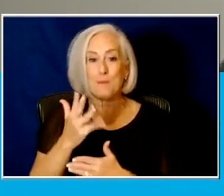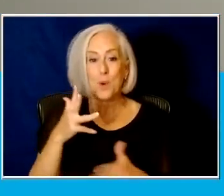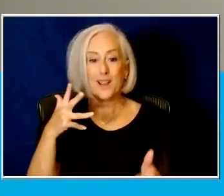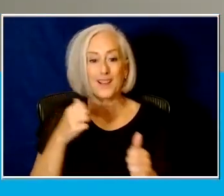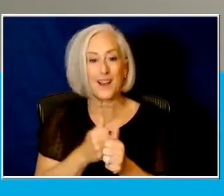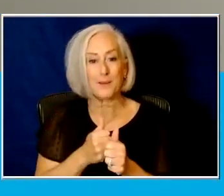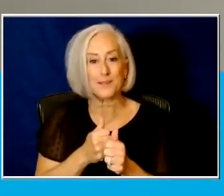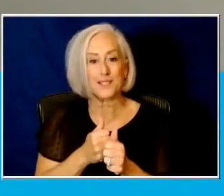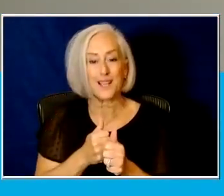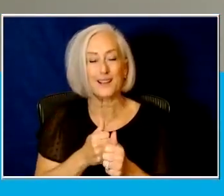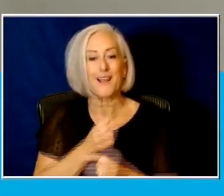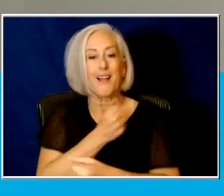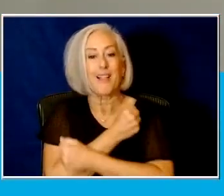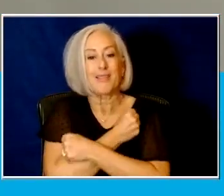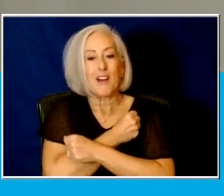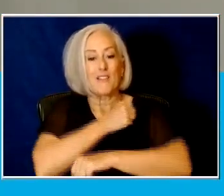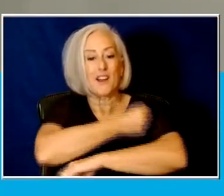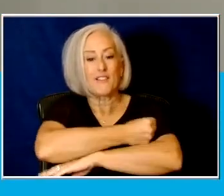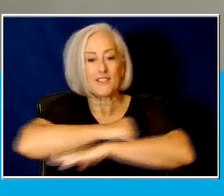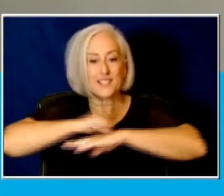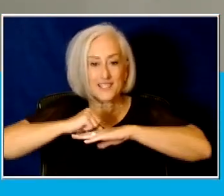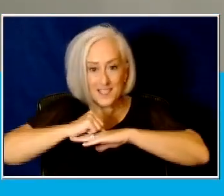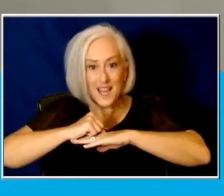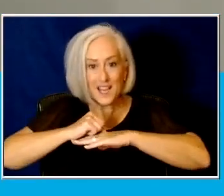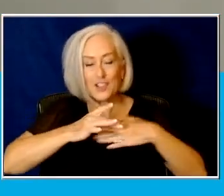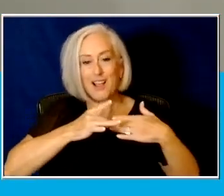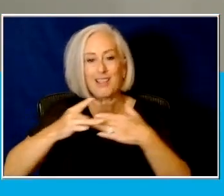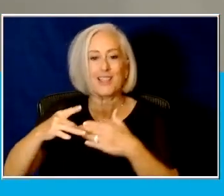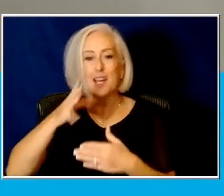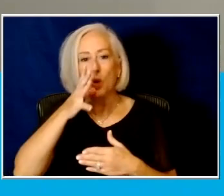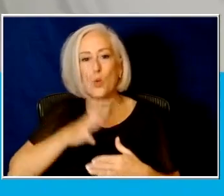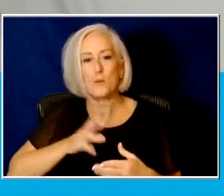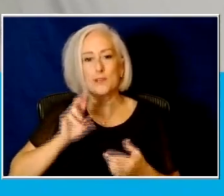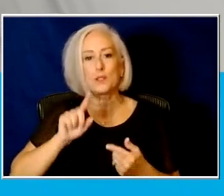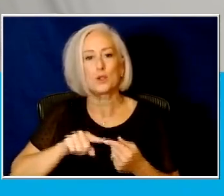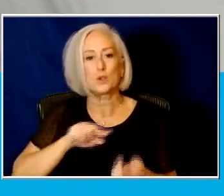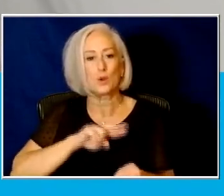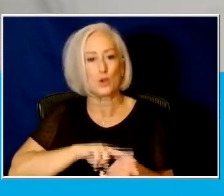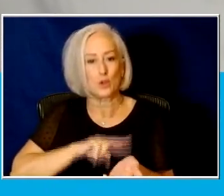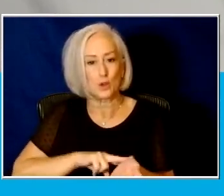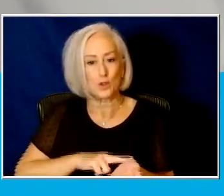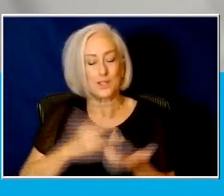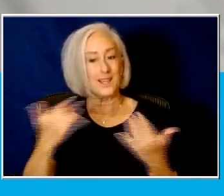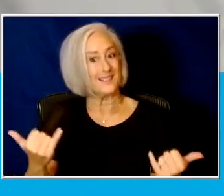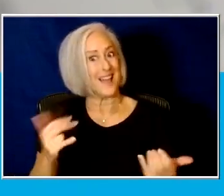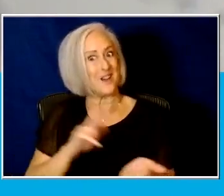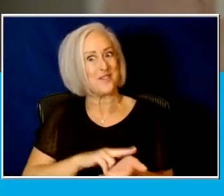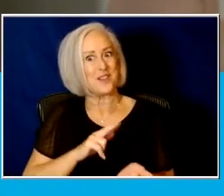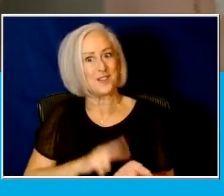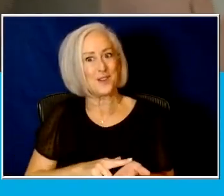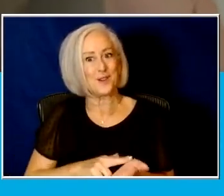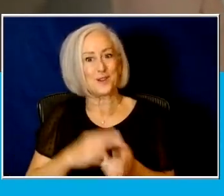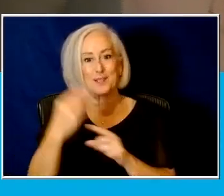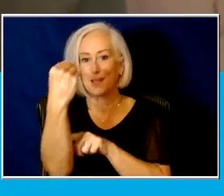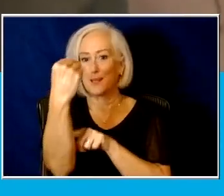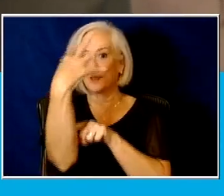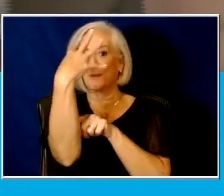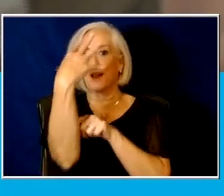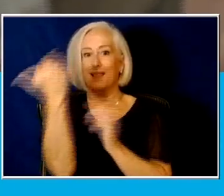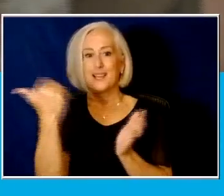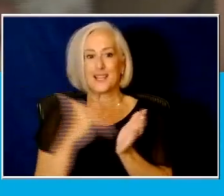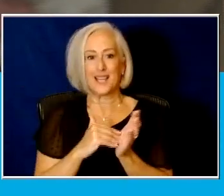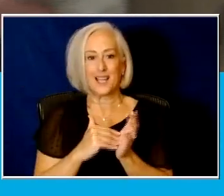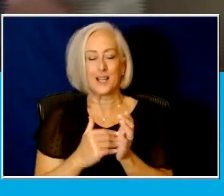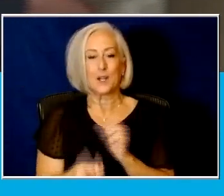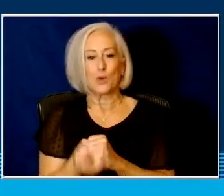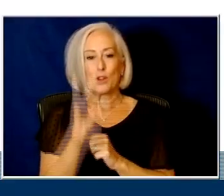stage led one woman to a career in nursing. Now, nurse Tiffany Schweigart is back in the spotlight, combining her two loves of